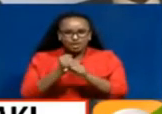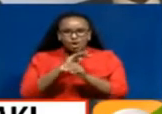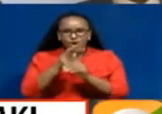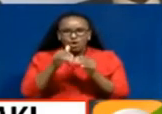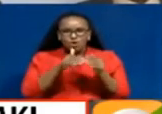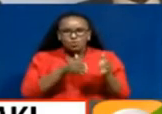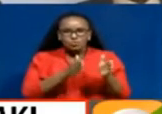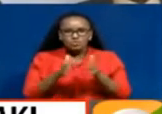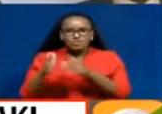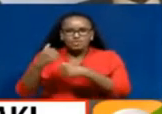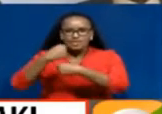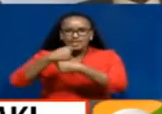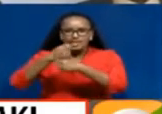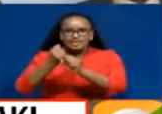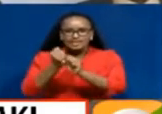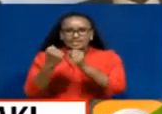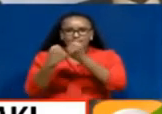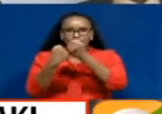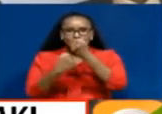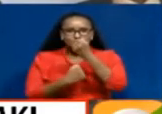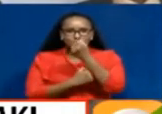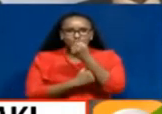and laid the foundation